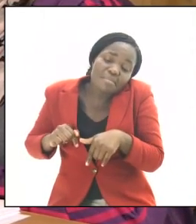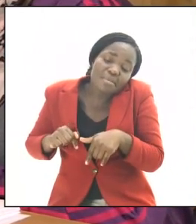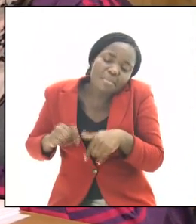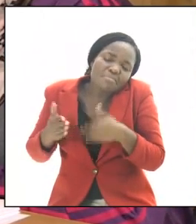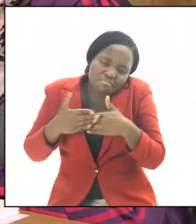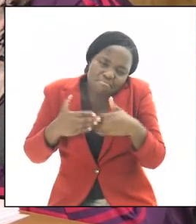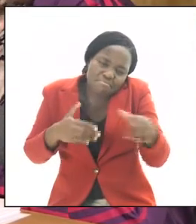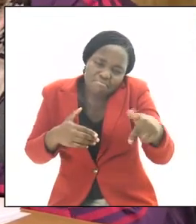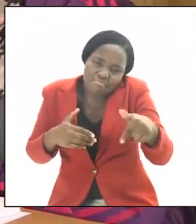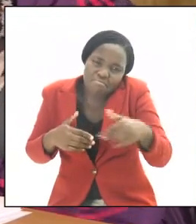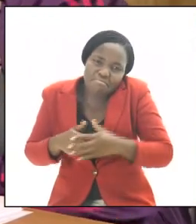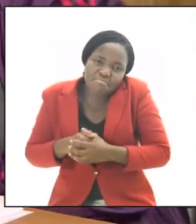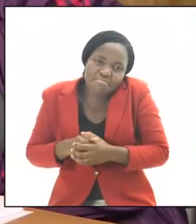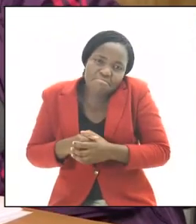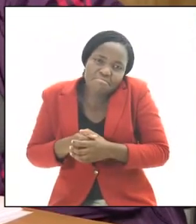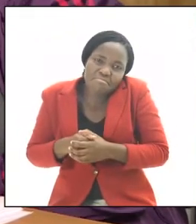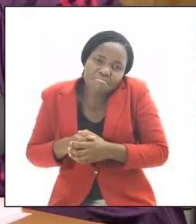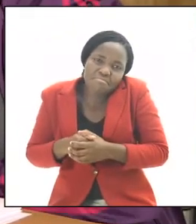there.